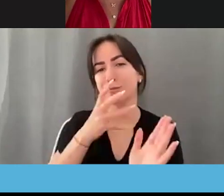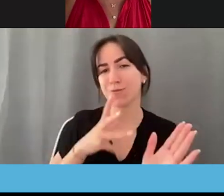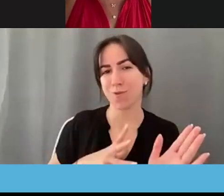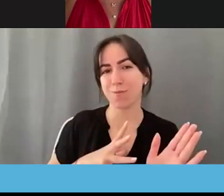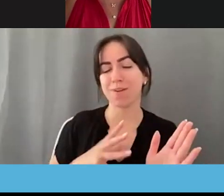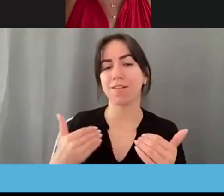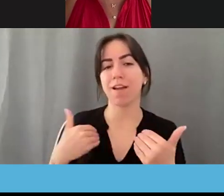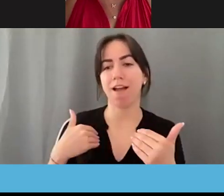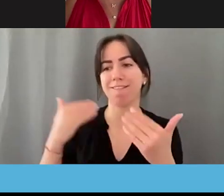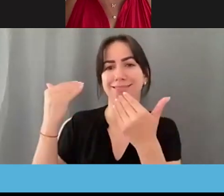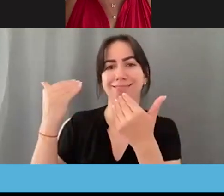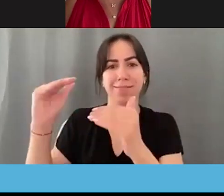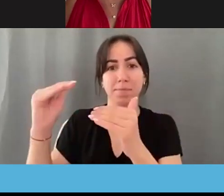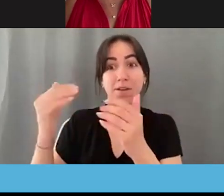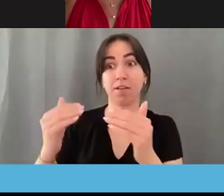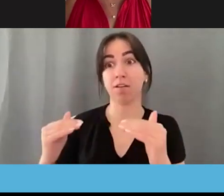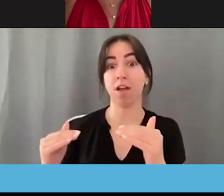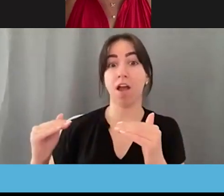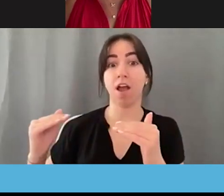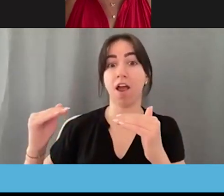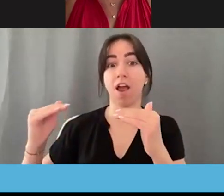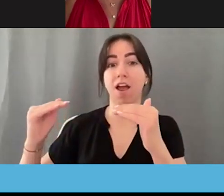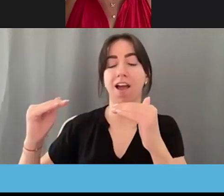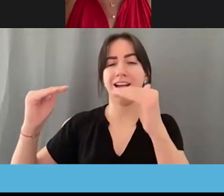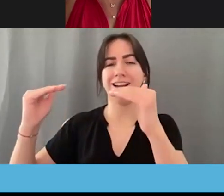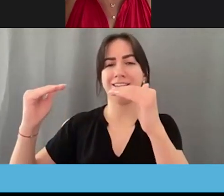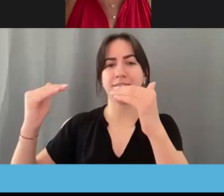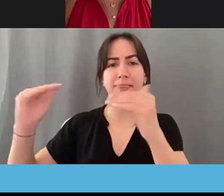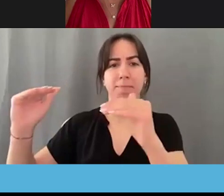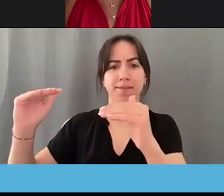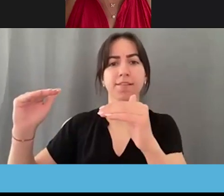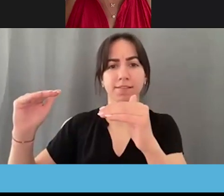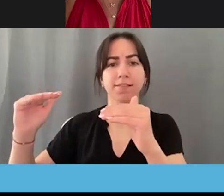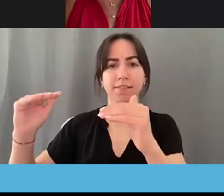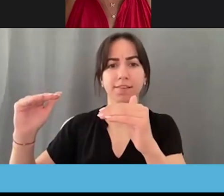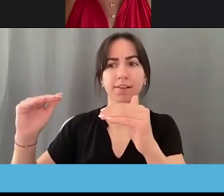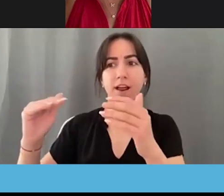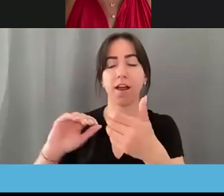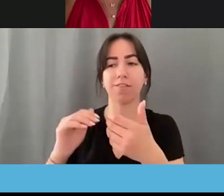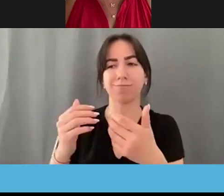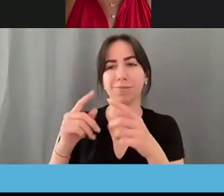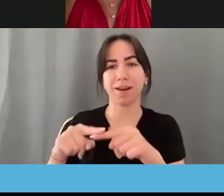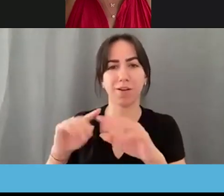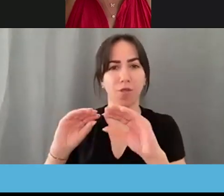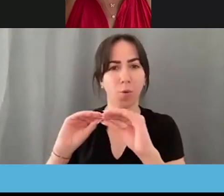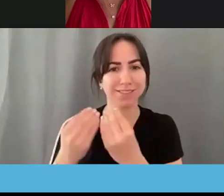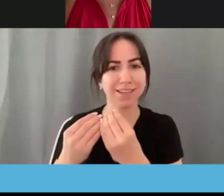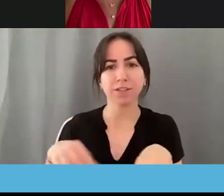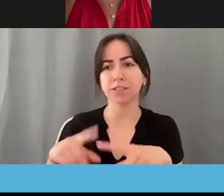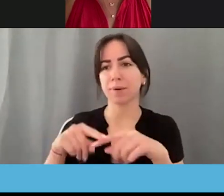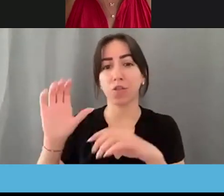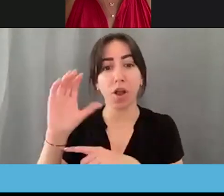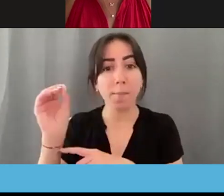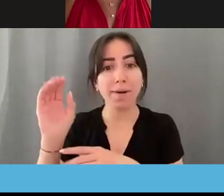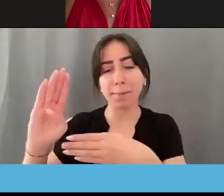upper limit on how high they can climb within an organizational ladder, within the hierarchy of any kind